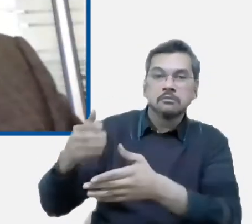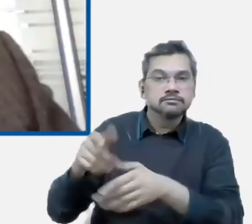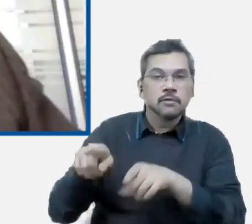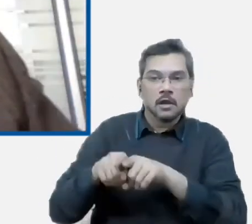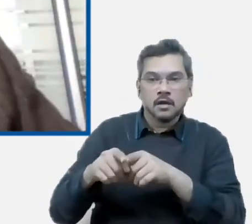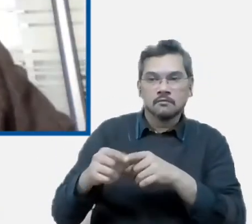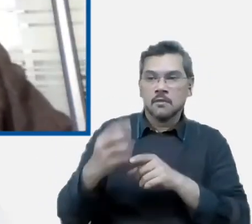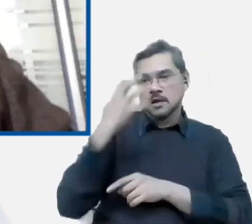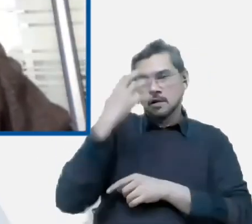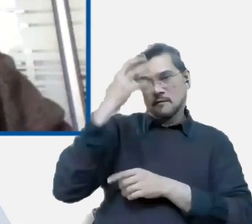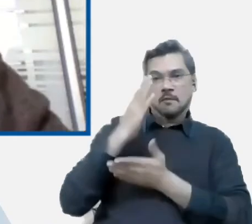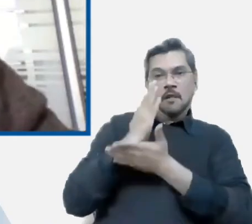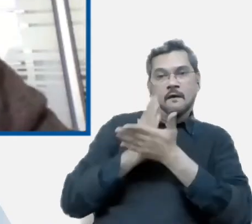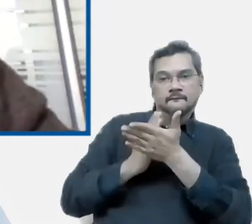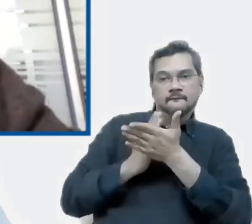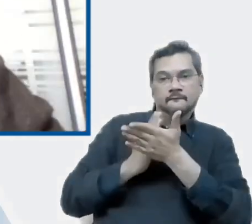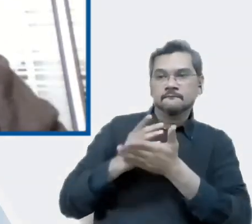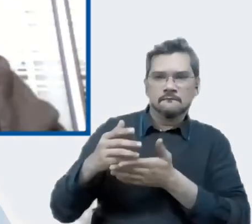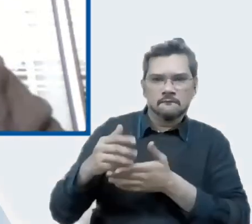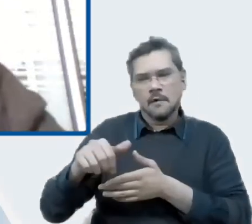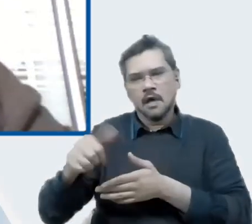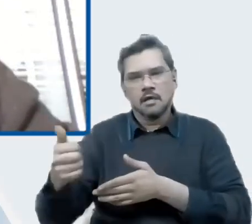be in a position to achieve those